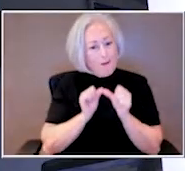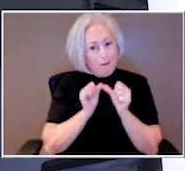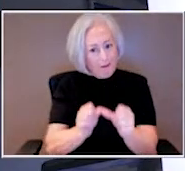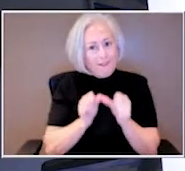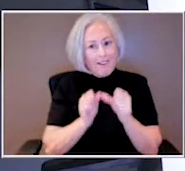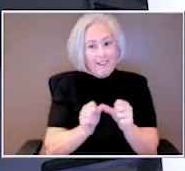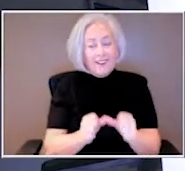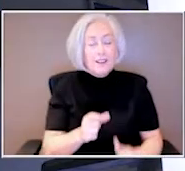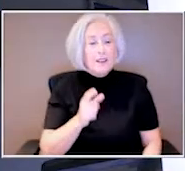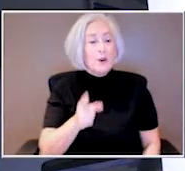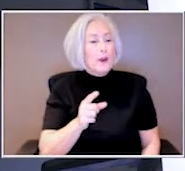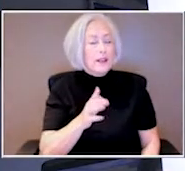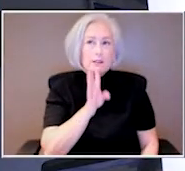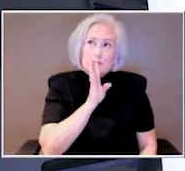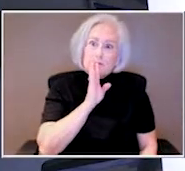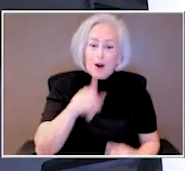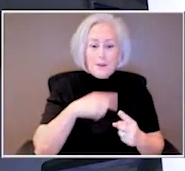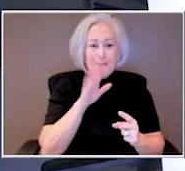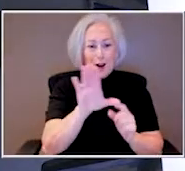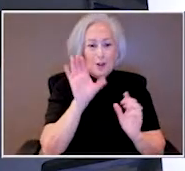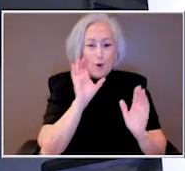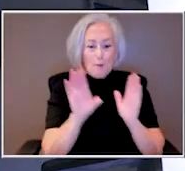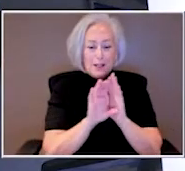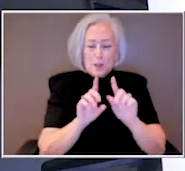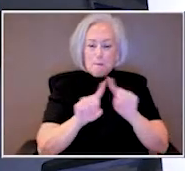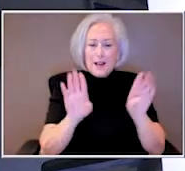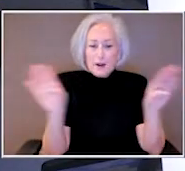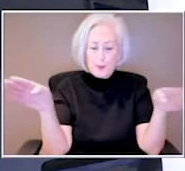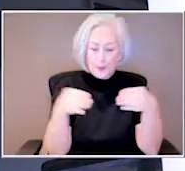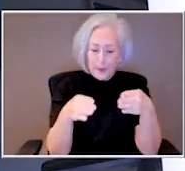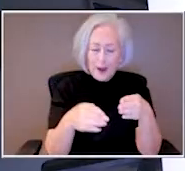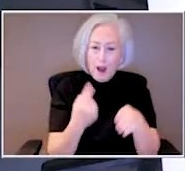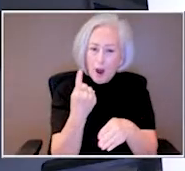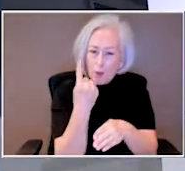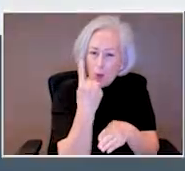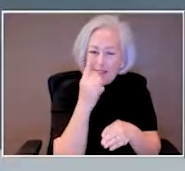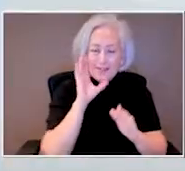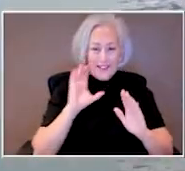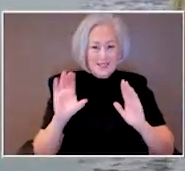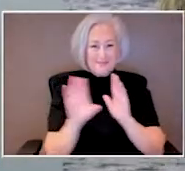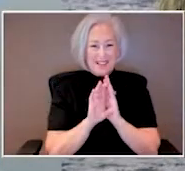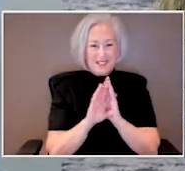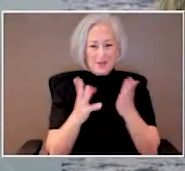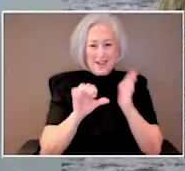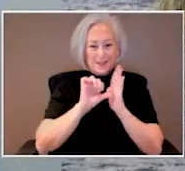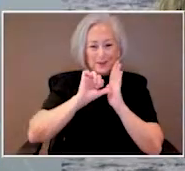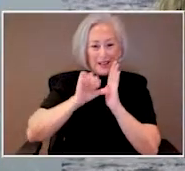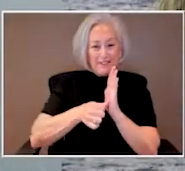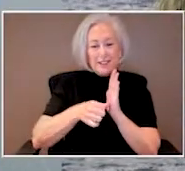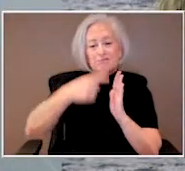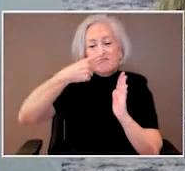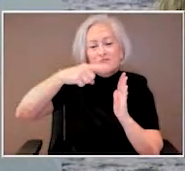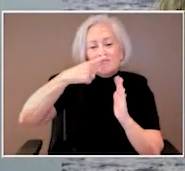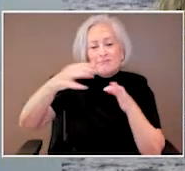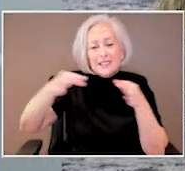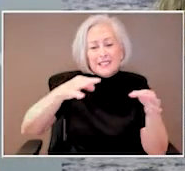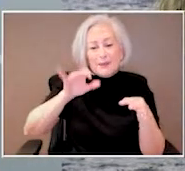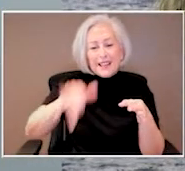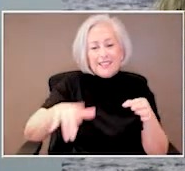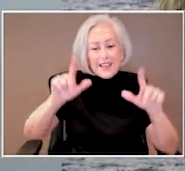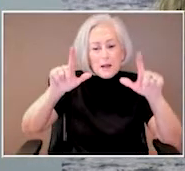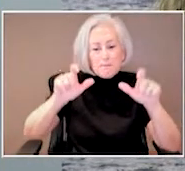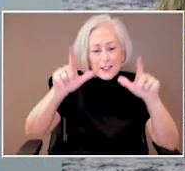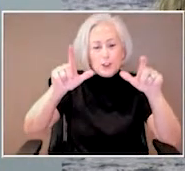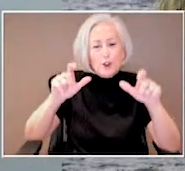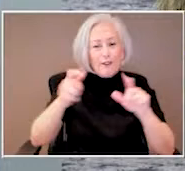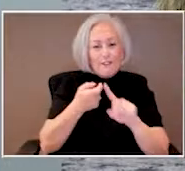talking about all these photos, but we're going to narrow it down to one photo that we wanted to have you explain this shot in Alaska. Kind of what's